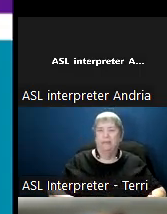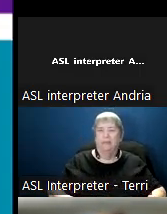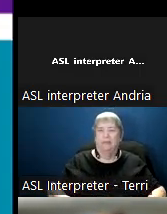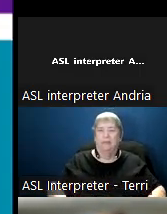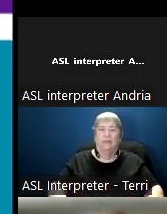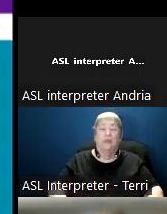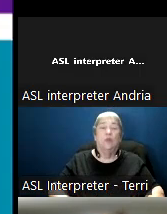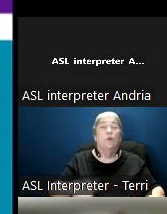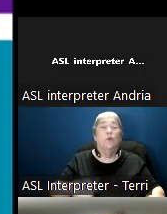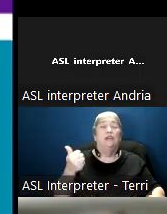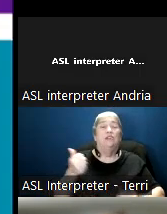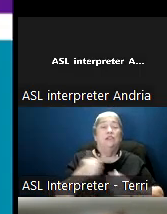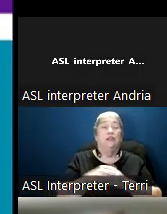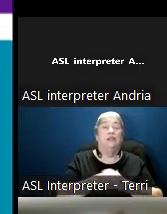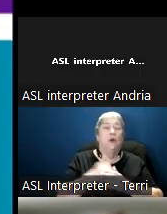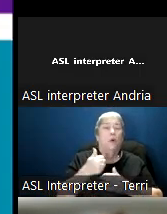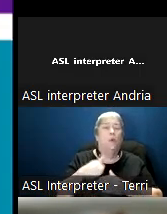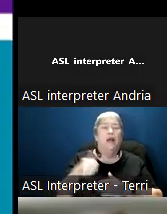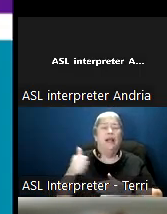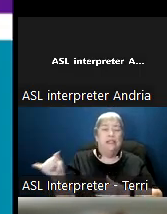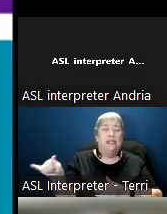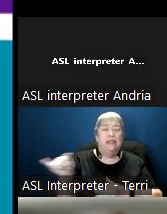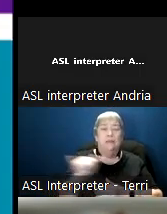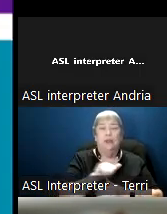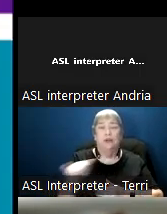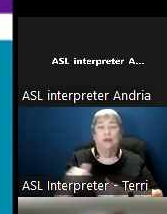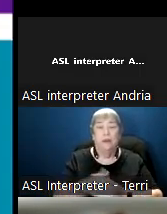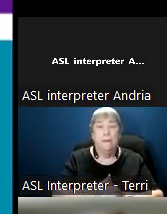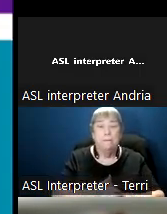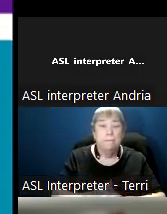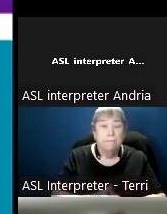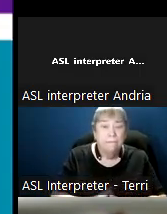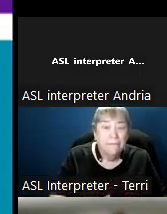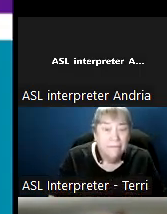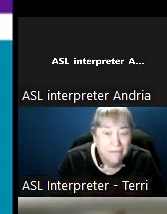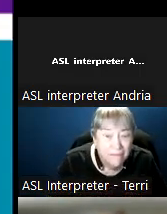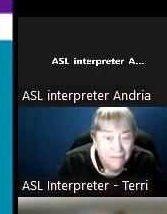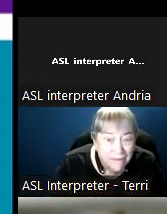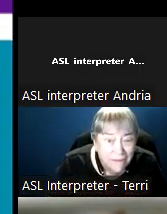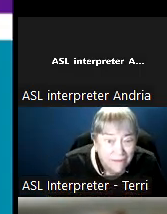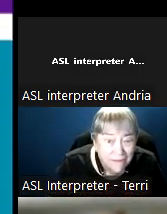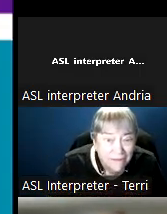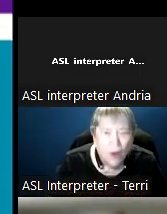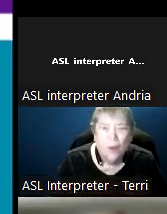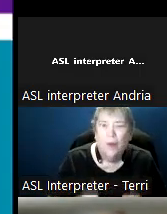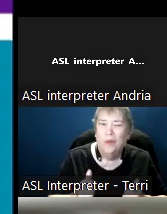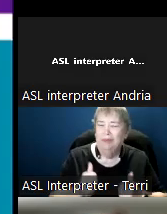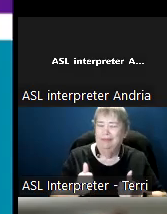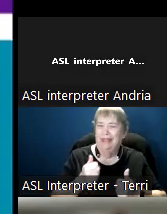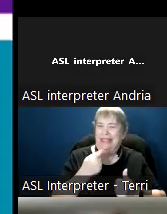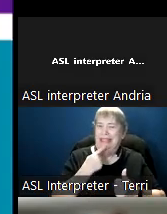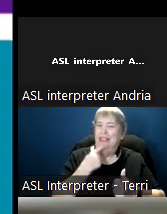What else? What else is similar in these? Oh, good. Thank you. I'm always worried. I'm like, I'm